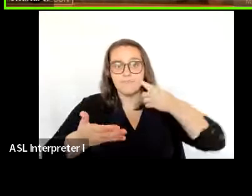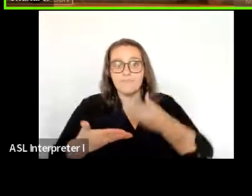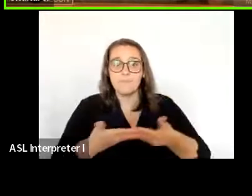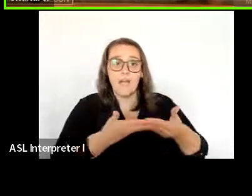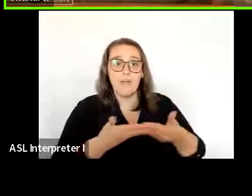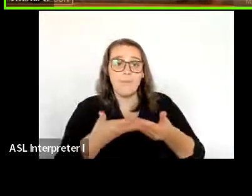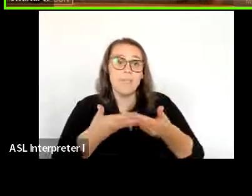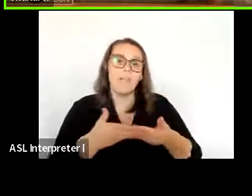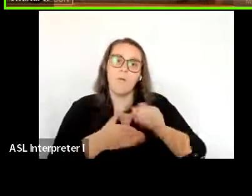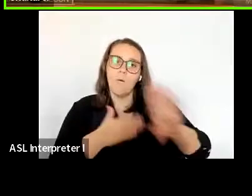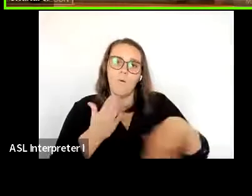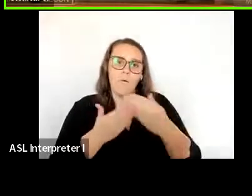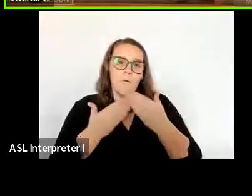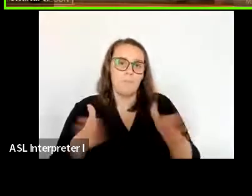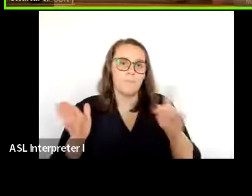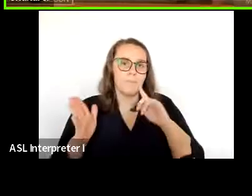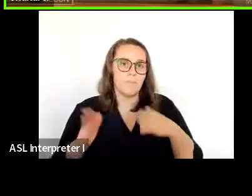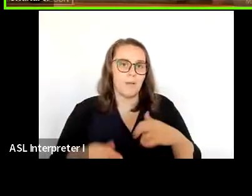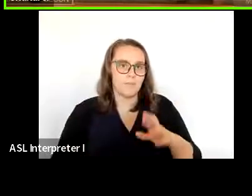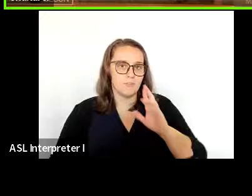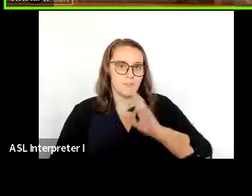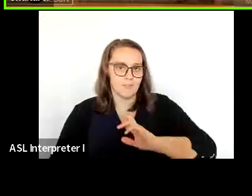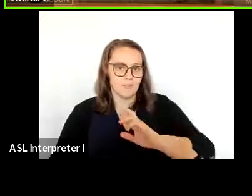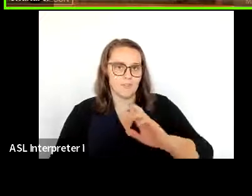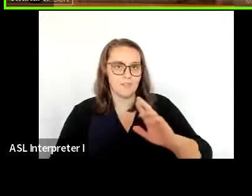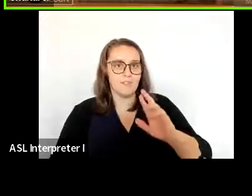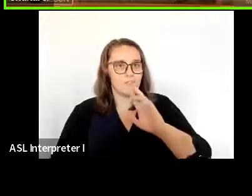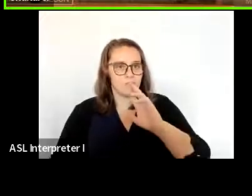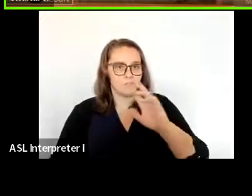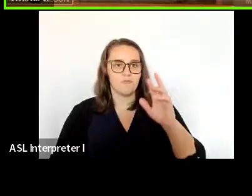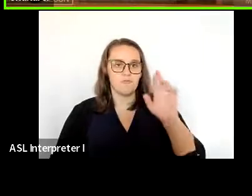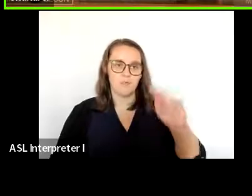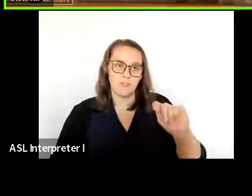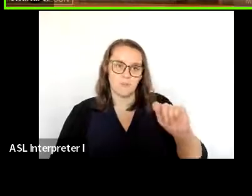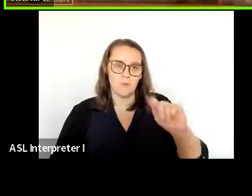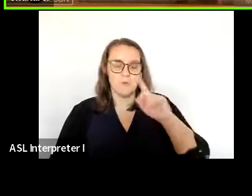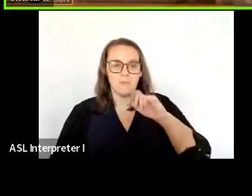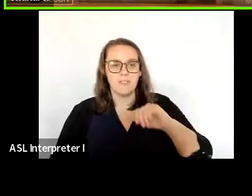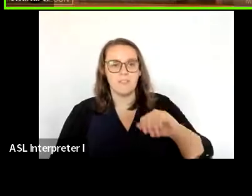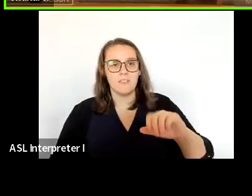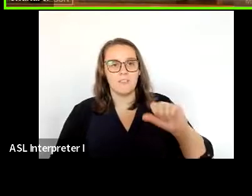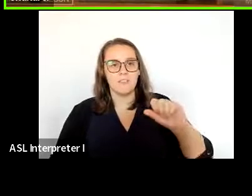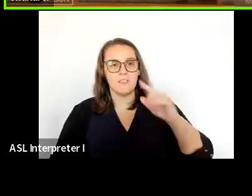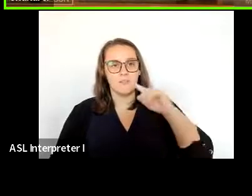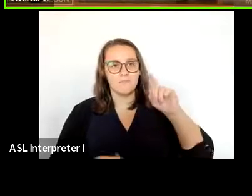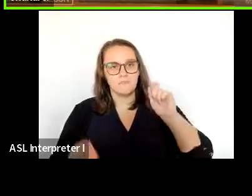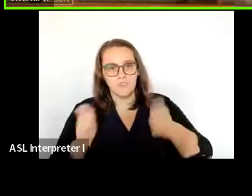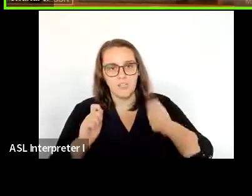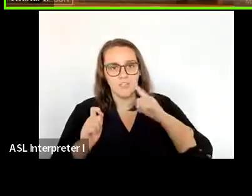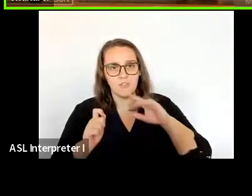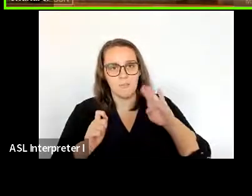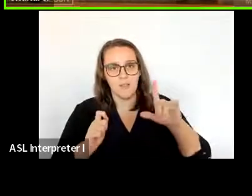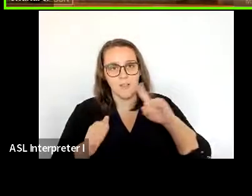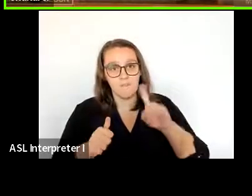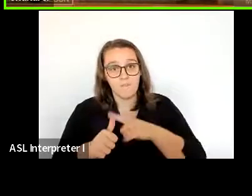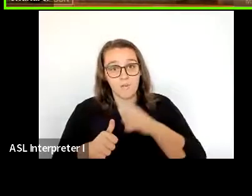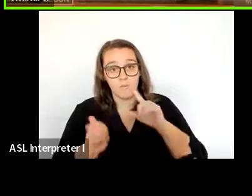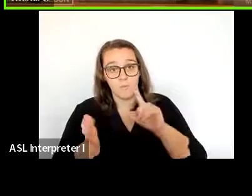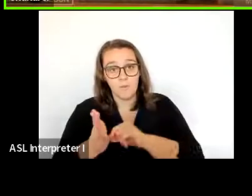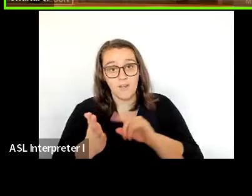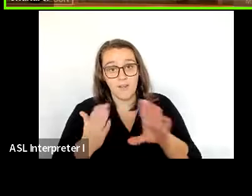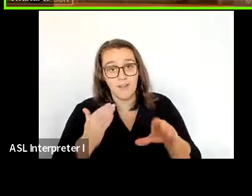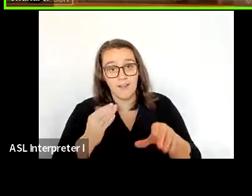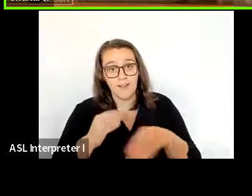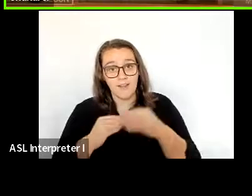Based on feedback from stakeholders, the committee print makes several substantive changes to the bill. First, the print adds a new